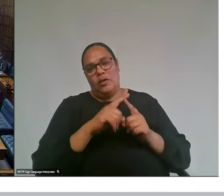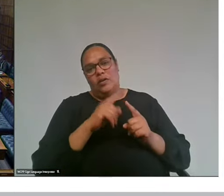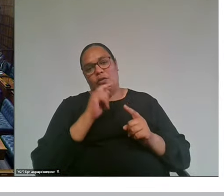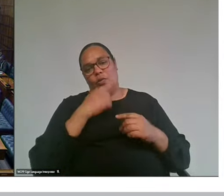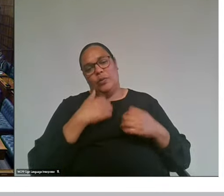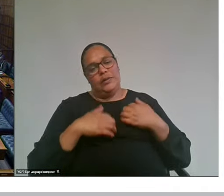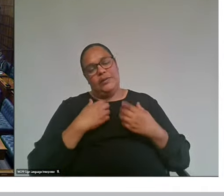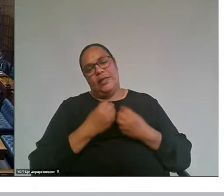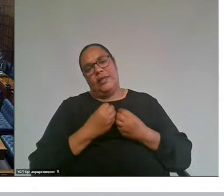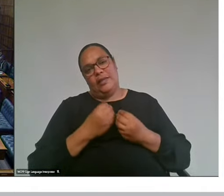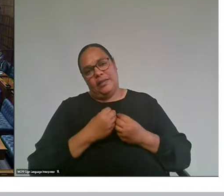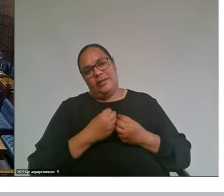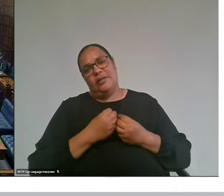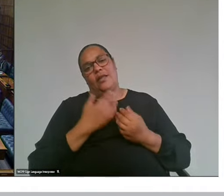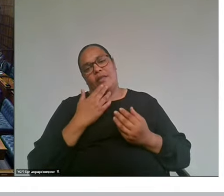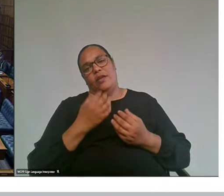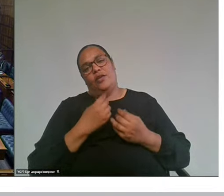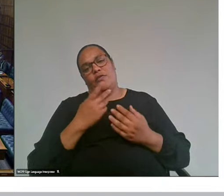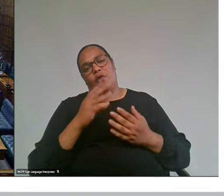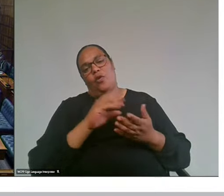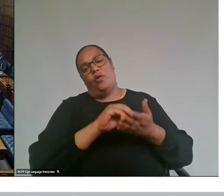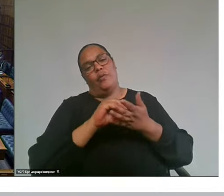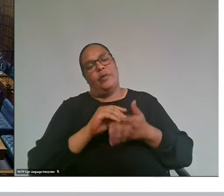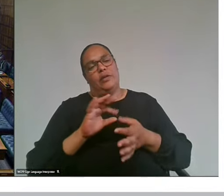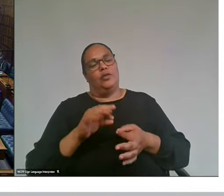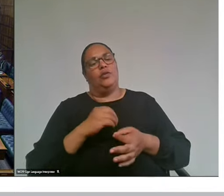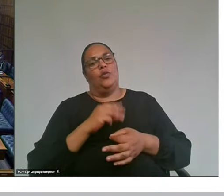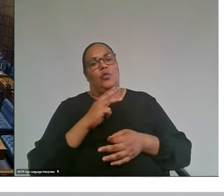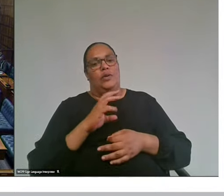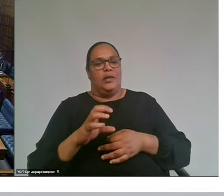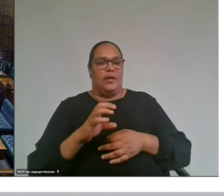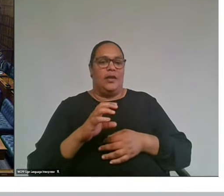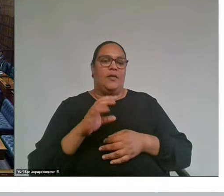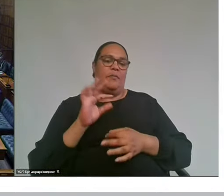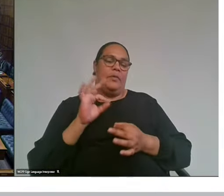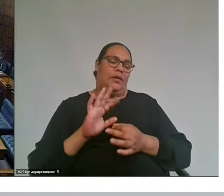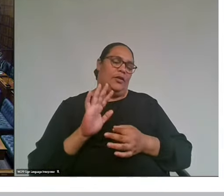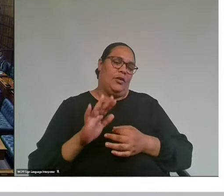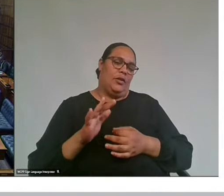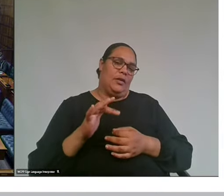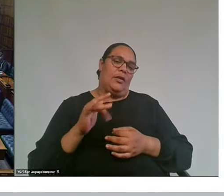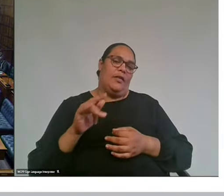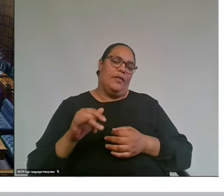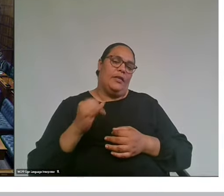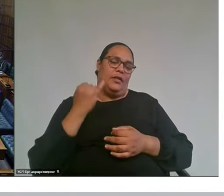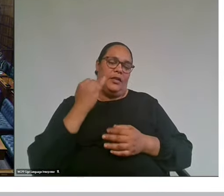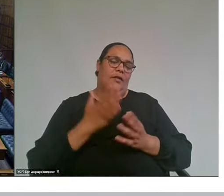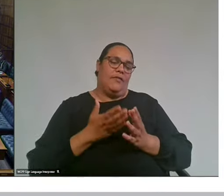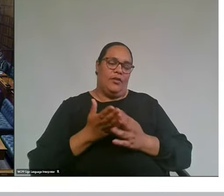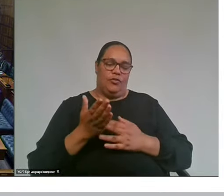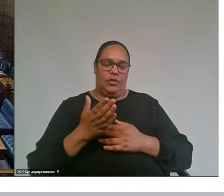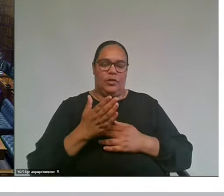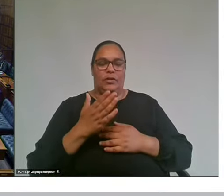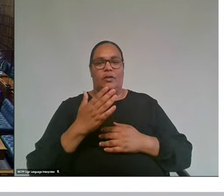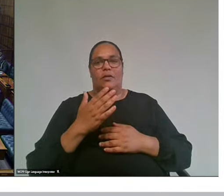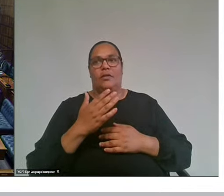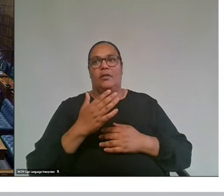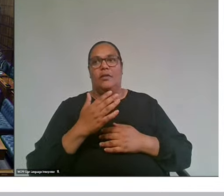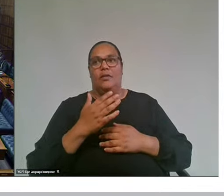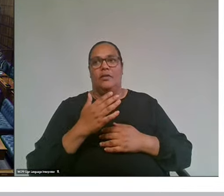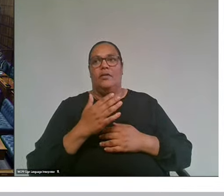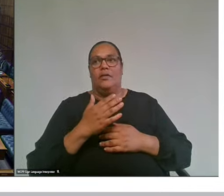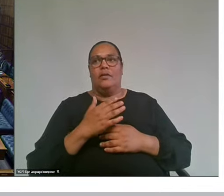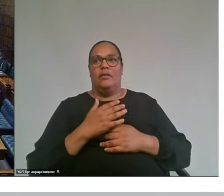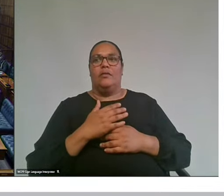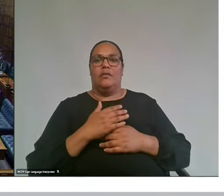really exciting stuff and thank you for bringing this to the Western Cape in particular um this Innovation um please help yourself